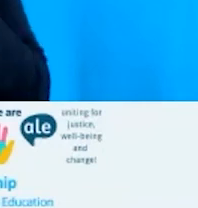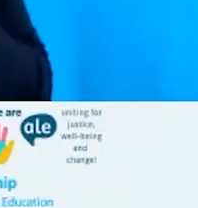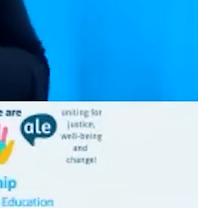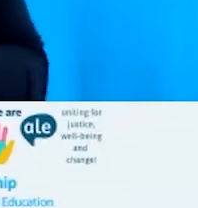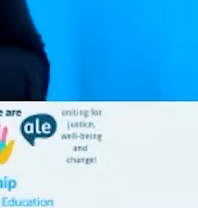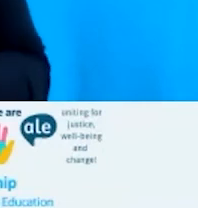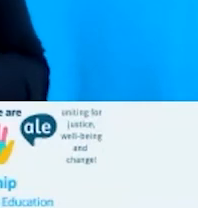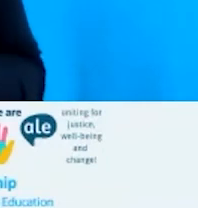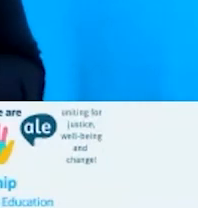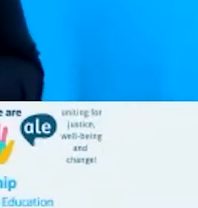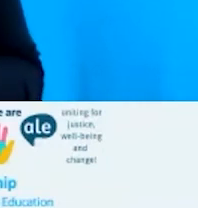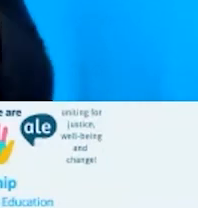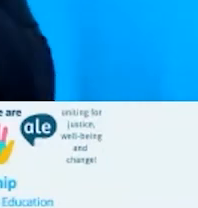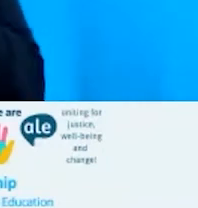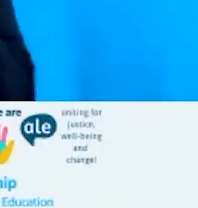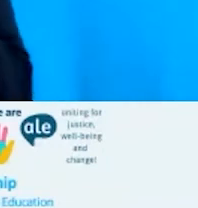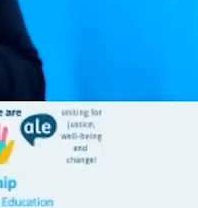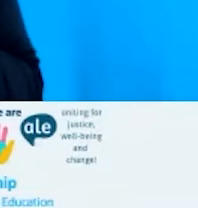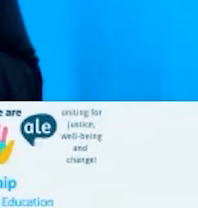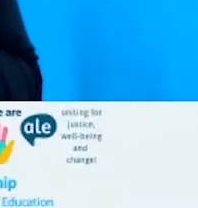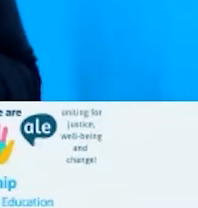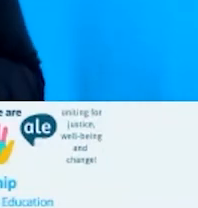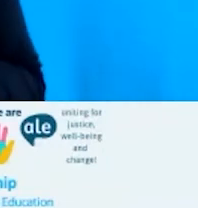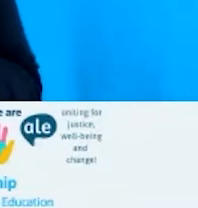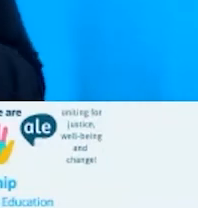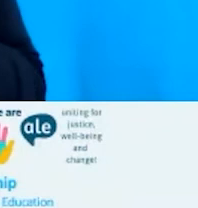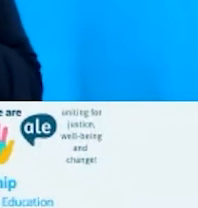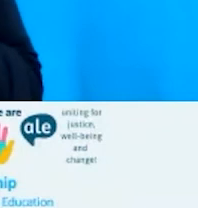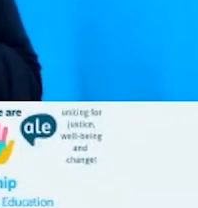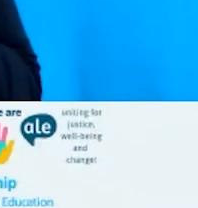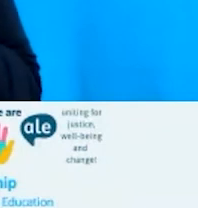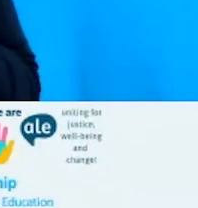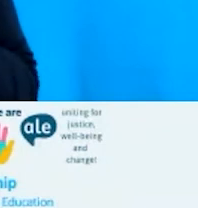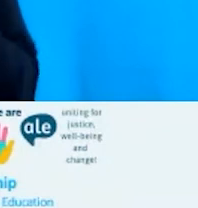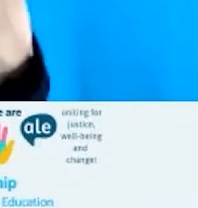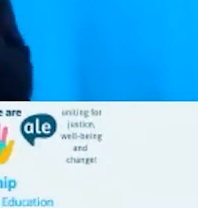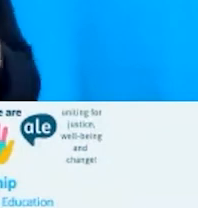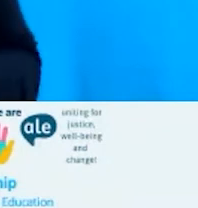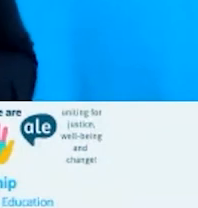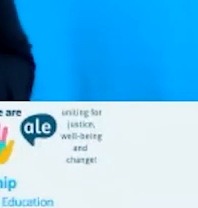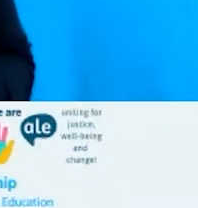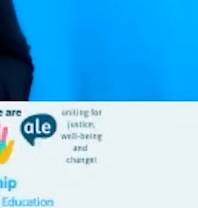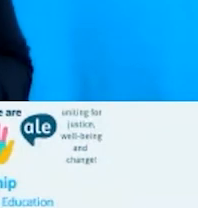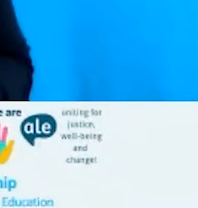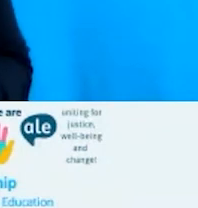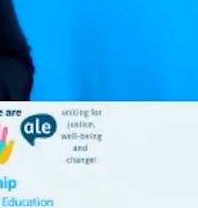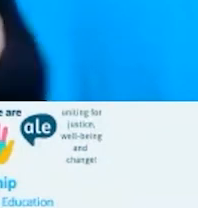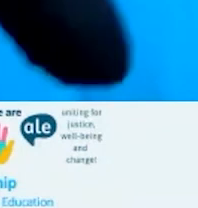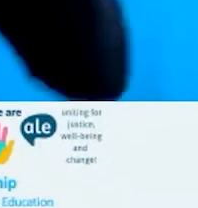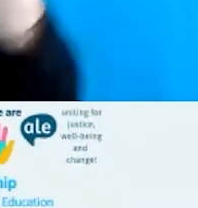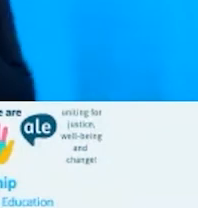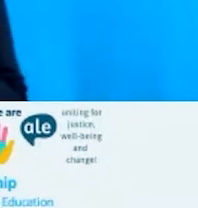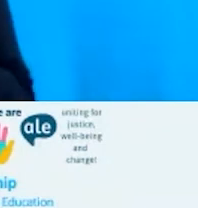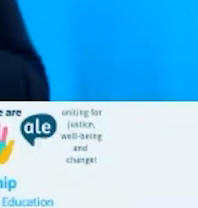global citizenship. And of course, it's a challenge in terms of having 35 degrees with high humidity. And